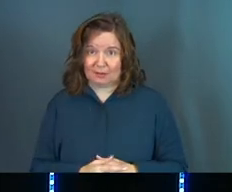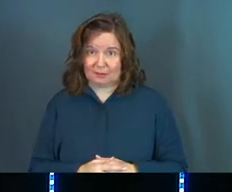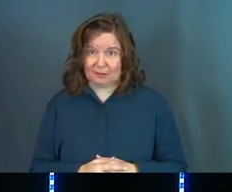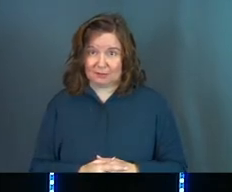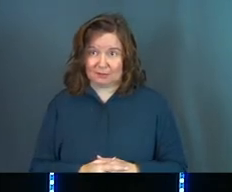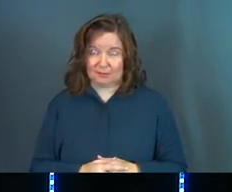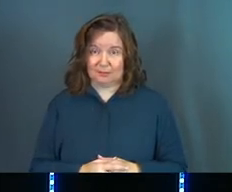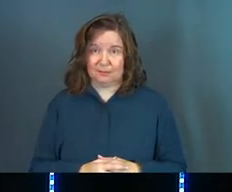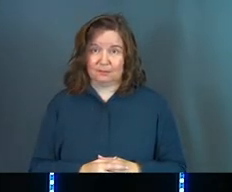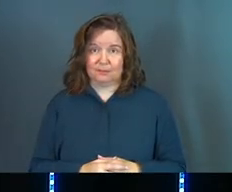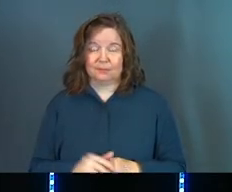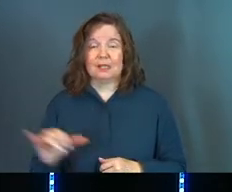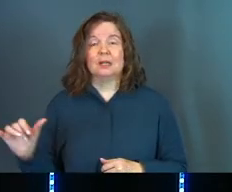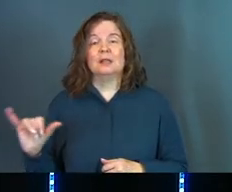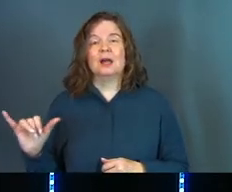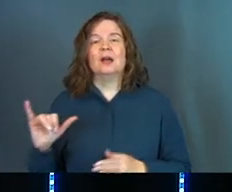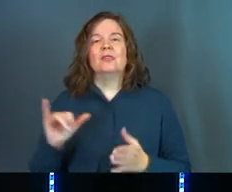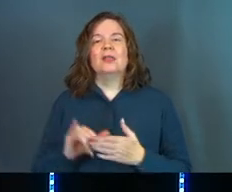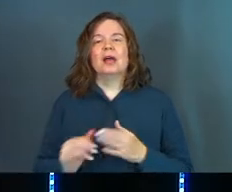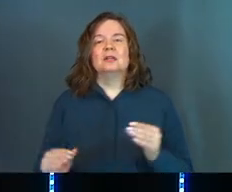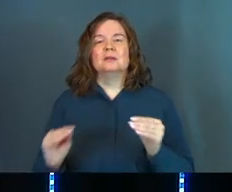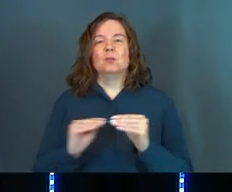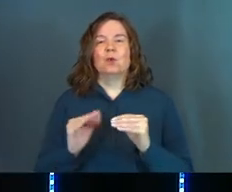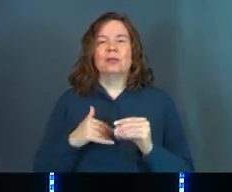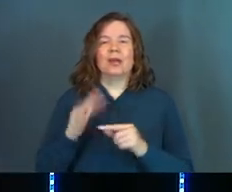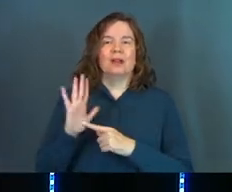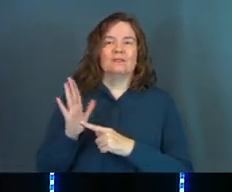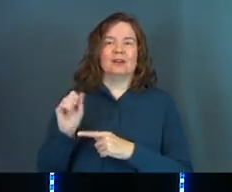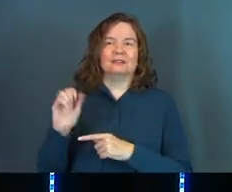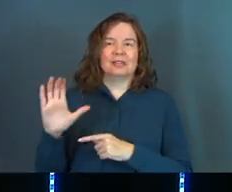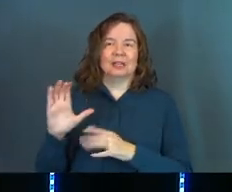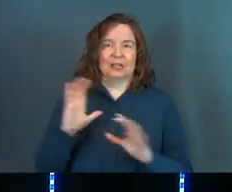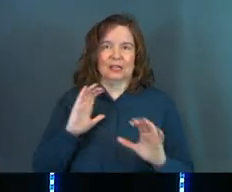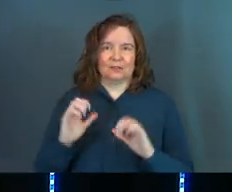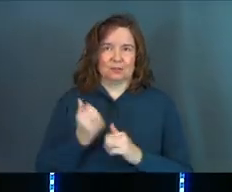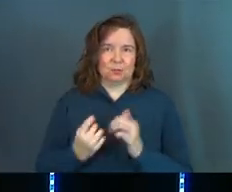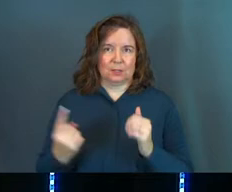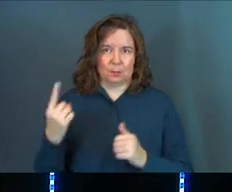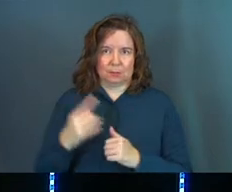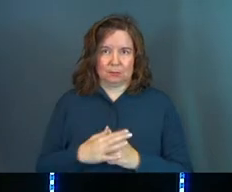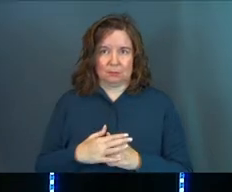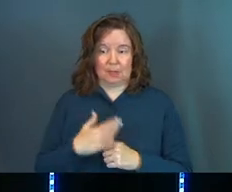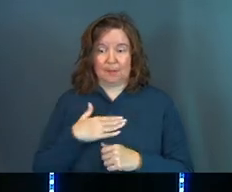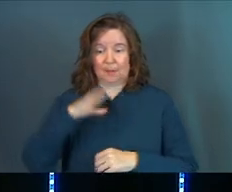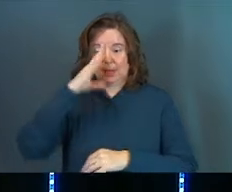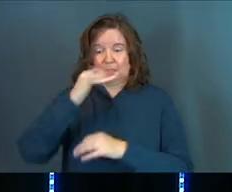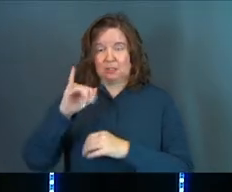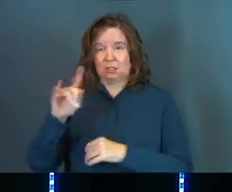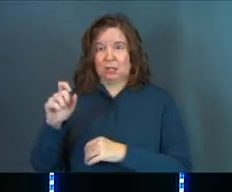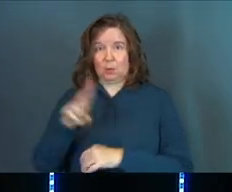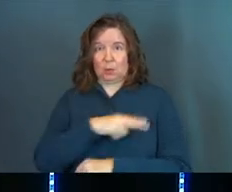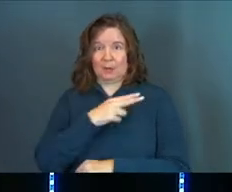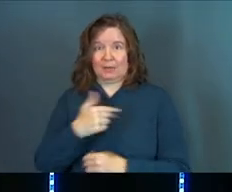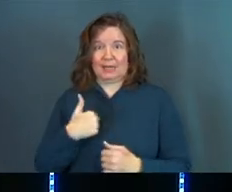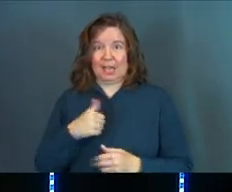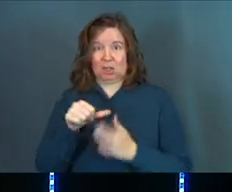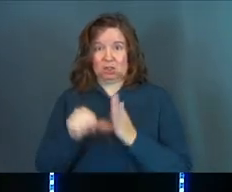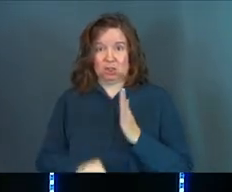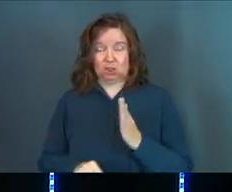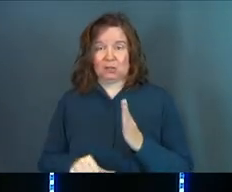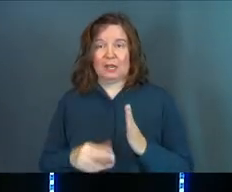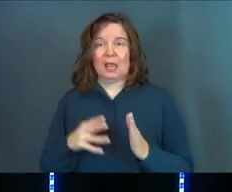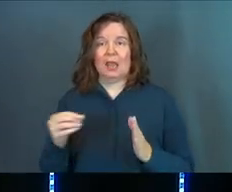we? Like, that's more than like a 5-second conversation with somebody. my son Jake was in the hospital. He had had